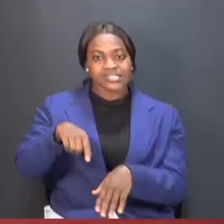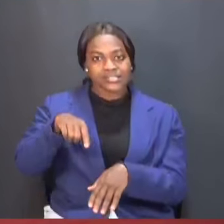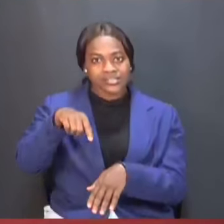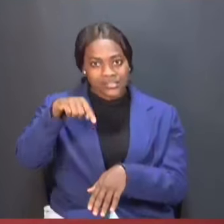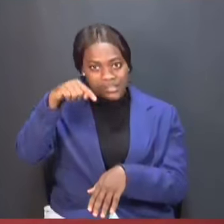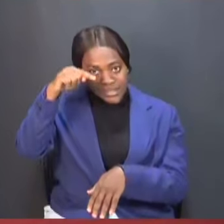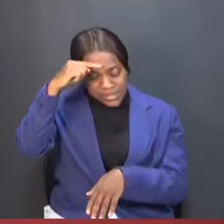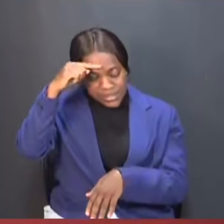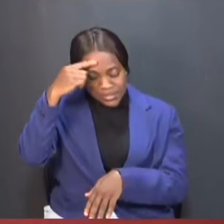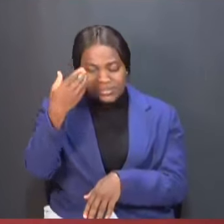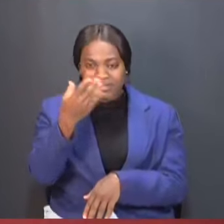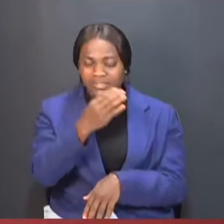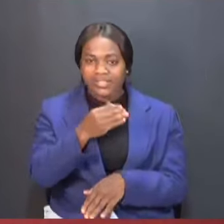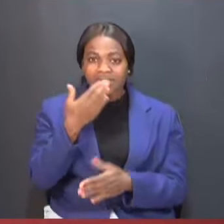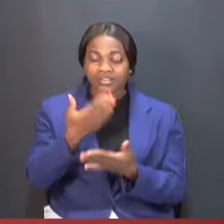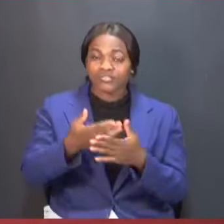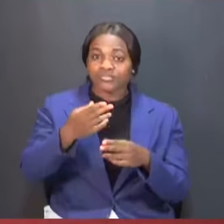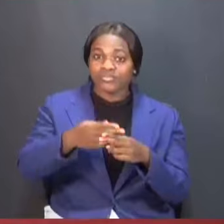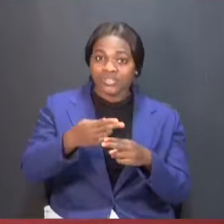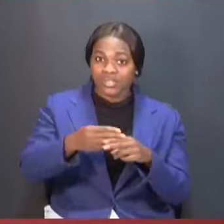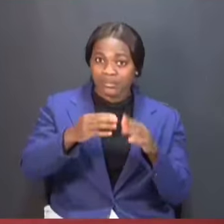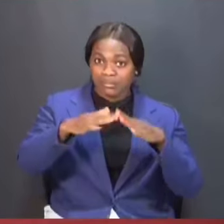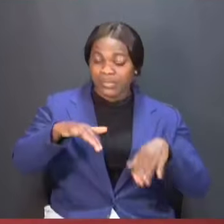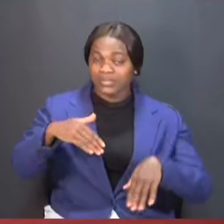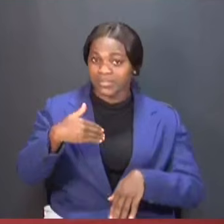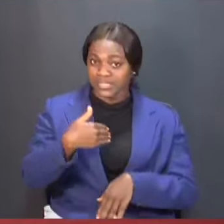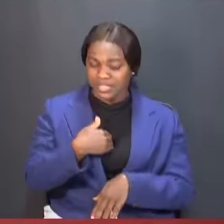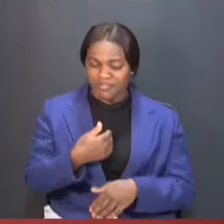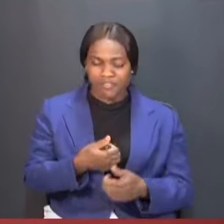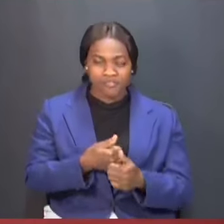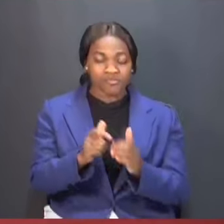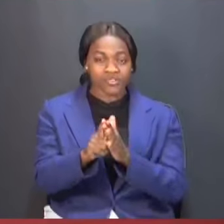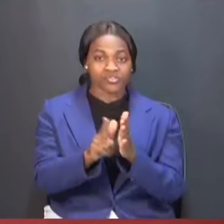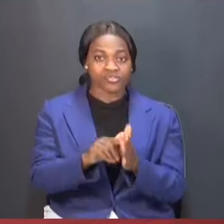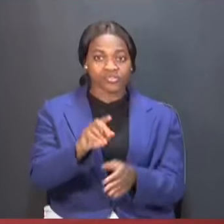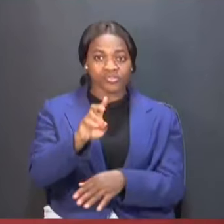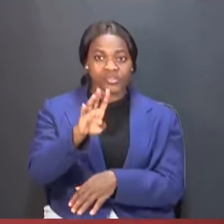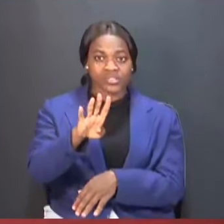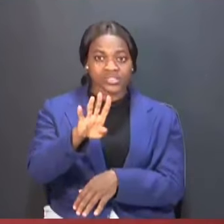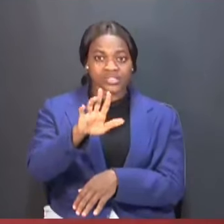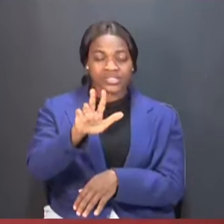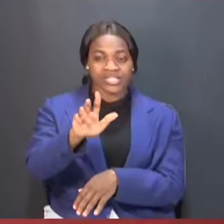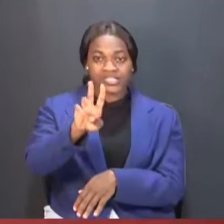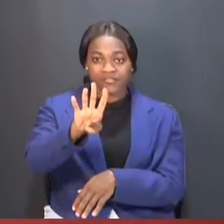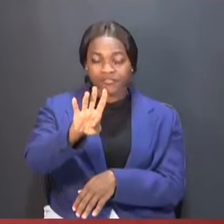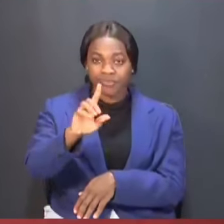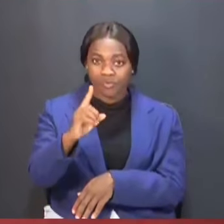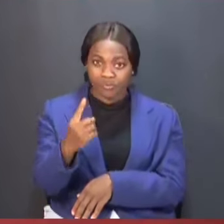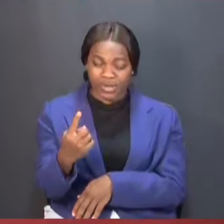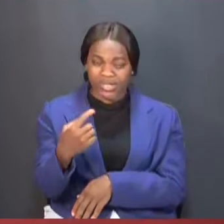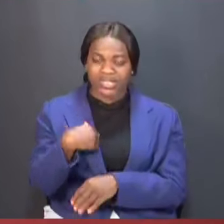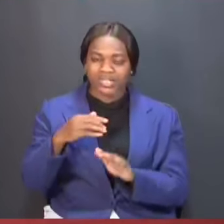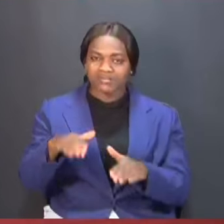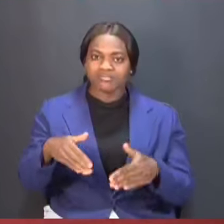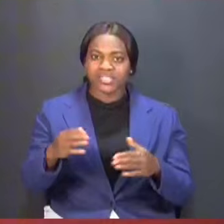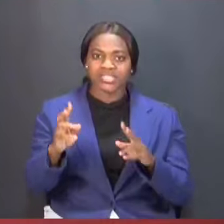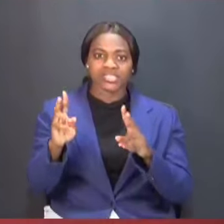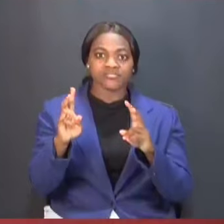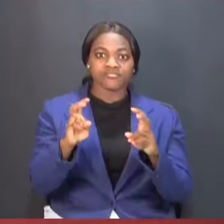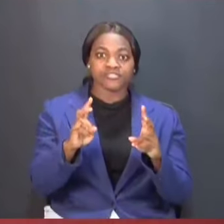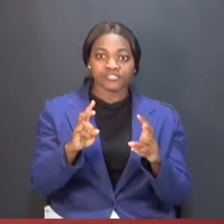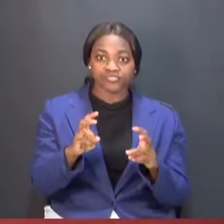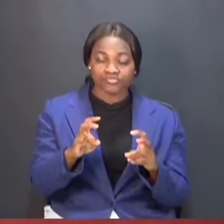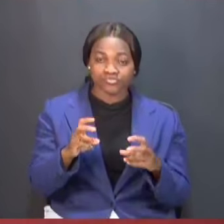House. Pursuant to Order 34.1, I therefore refer the matter,